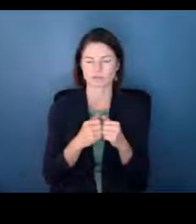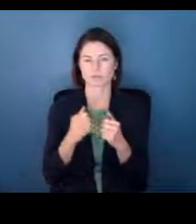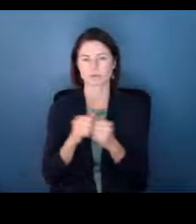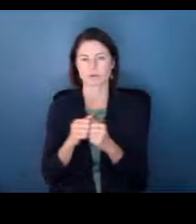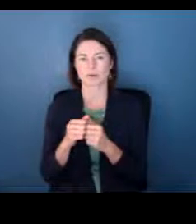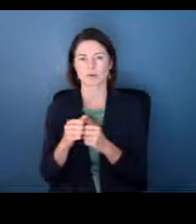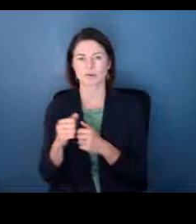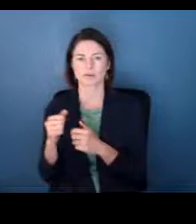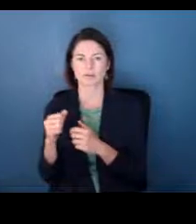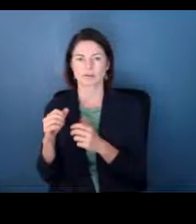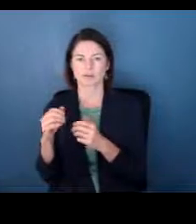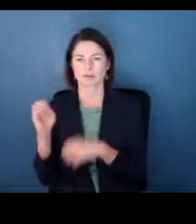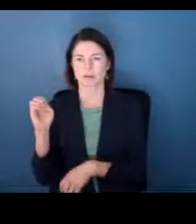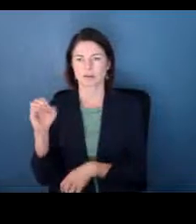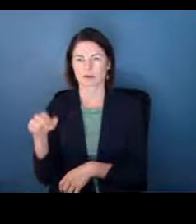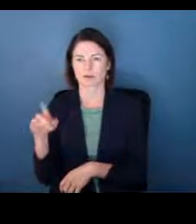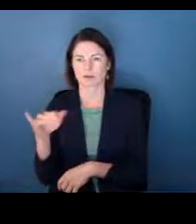goals.